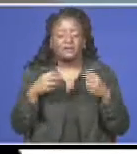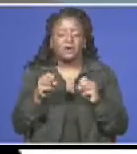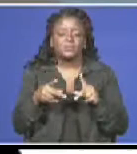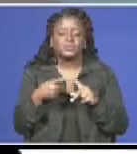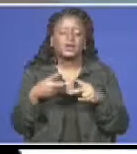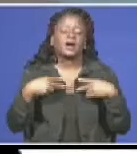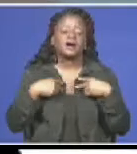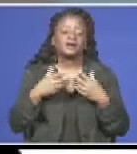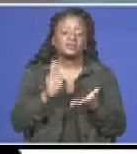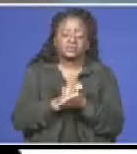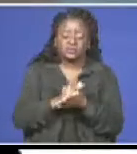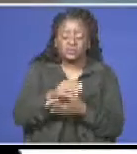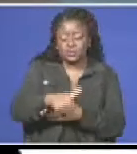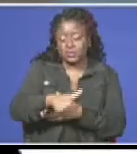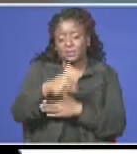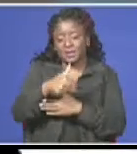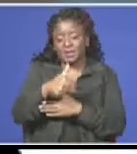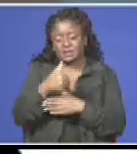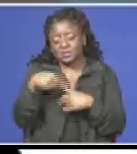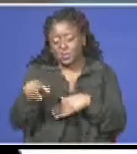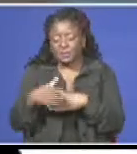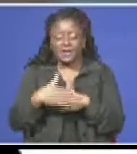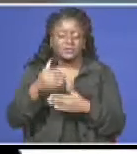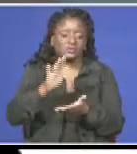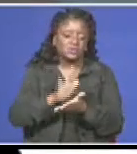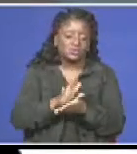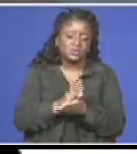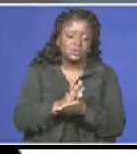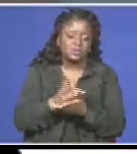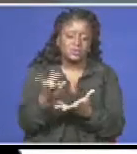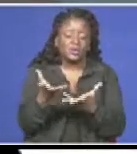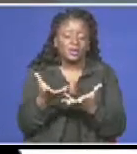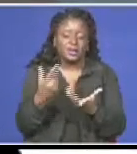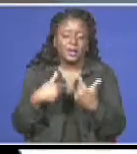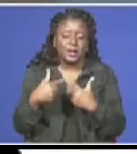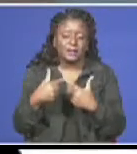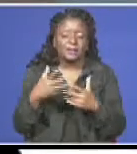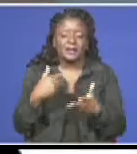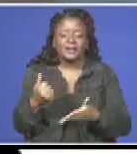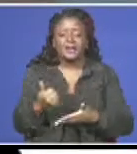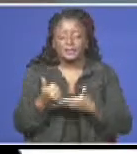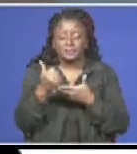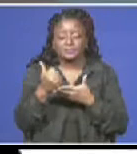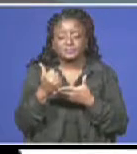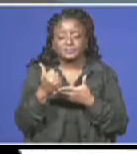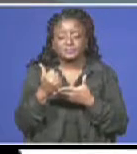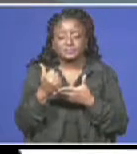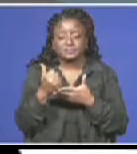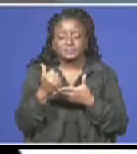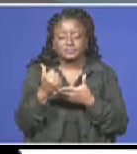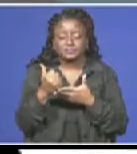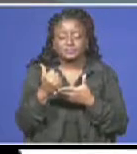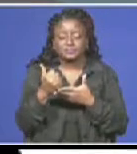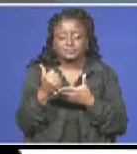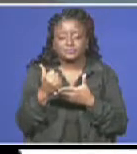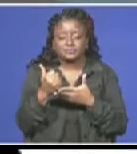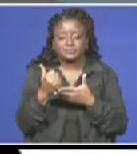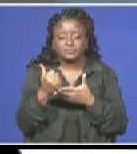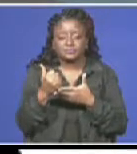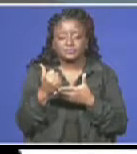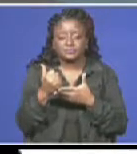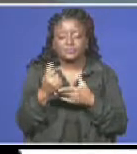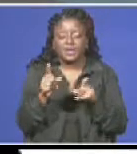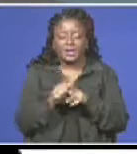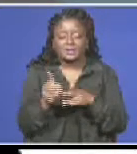have school bikes going back to school. So we wanted to just come in and lend a helping hand. More importantly, as a